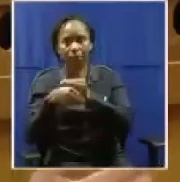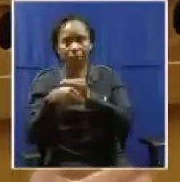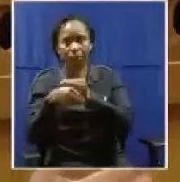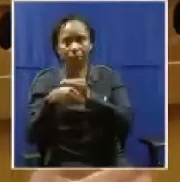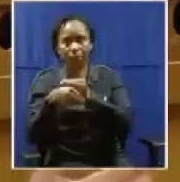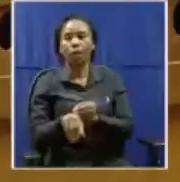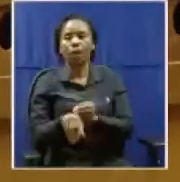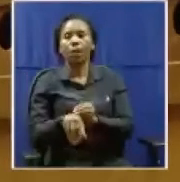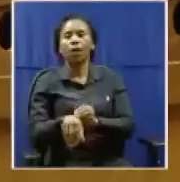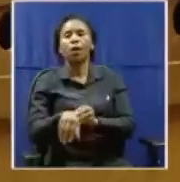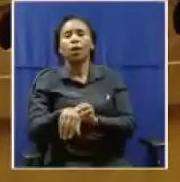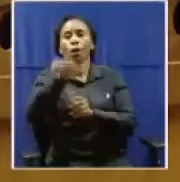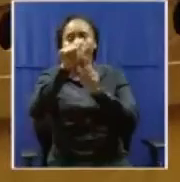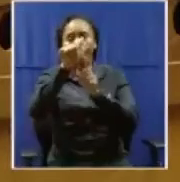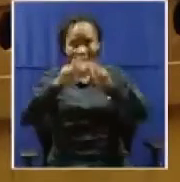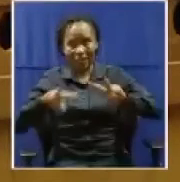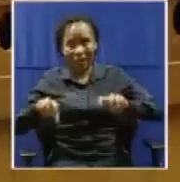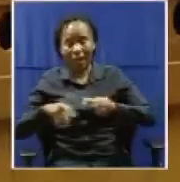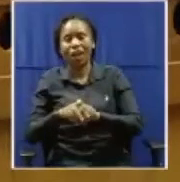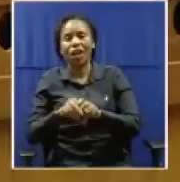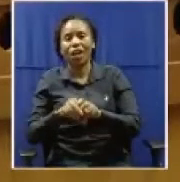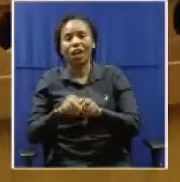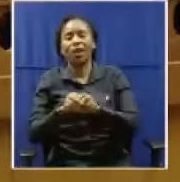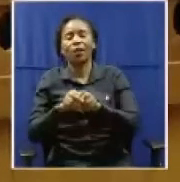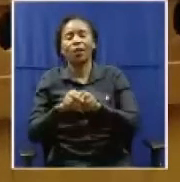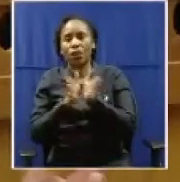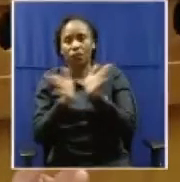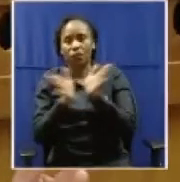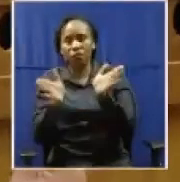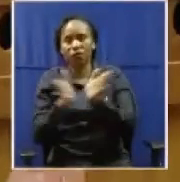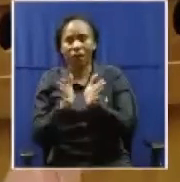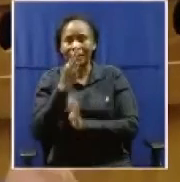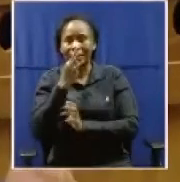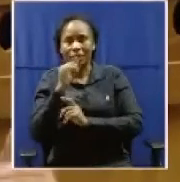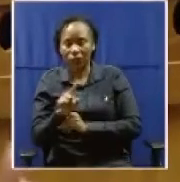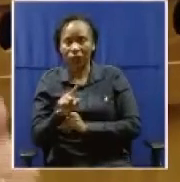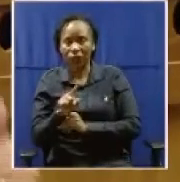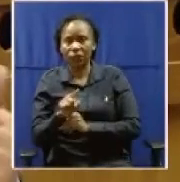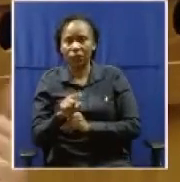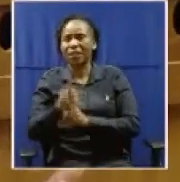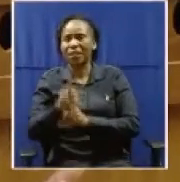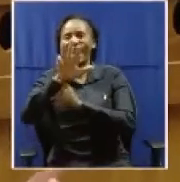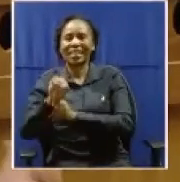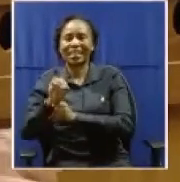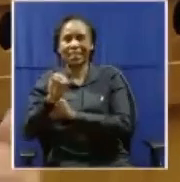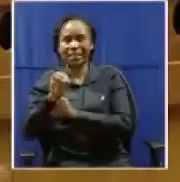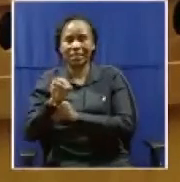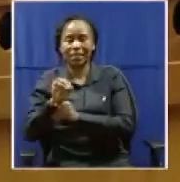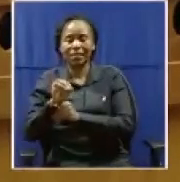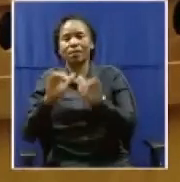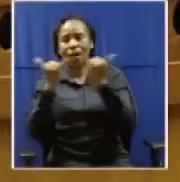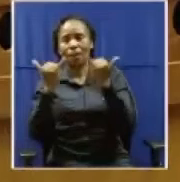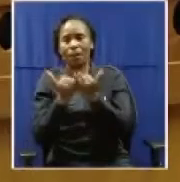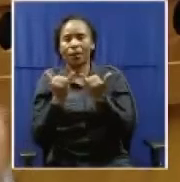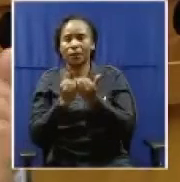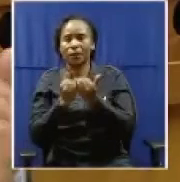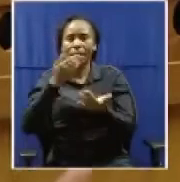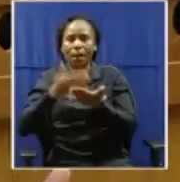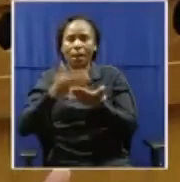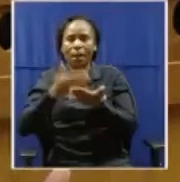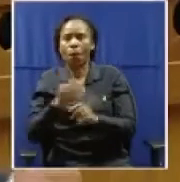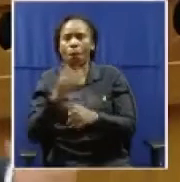general outlined the level of fraud and corruption minister you referred to this some 90 companies apparently plan for employees that